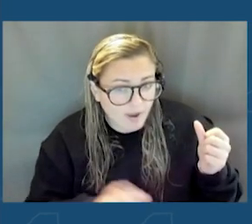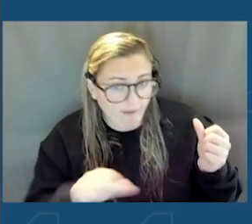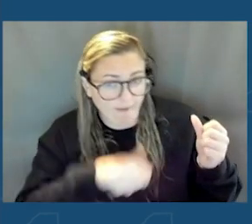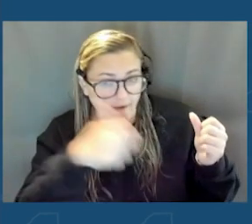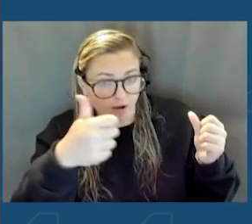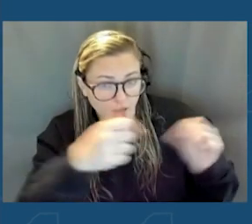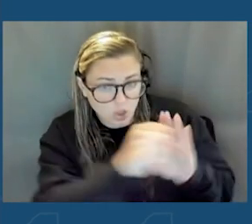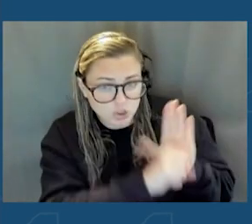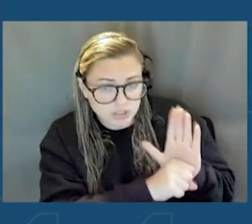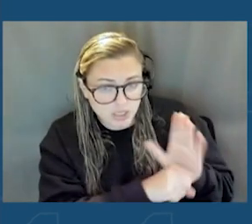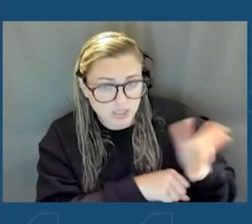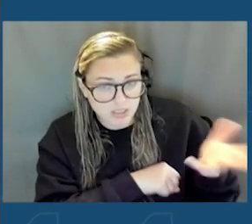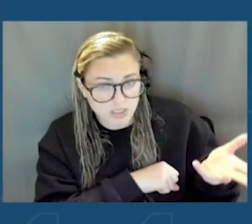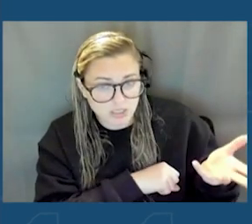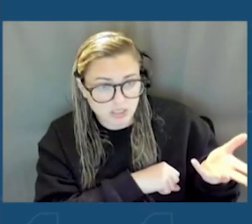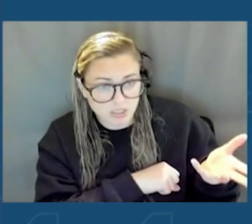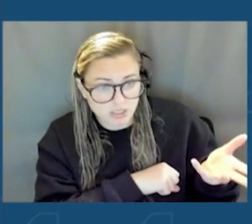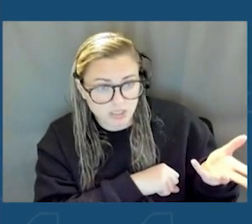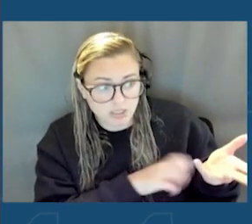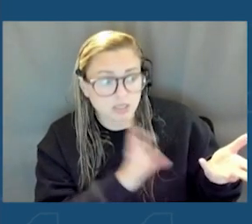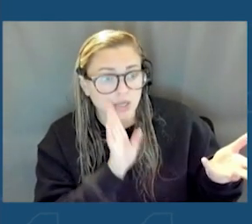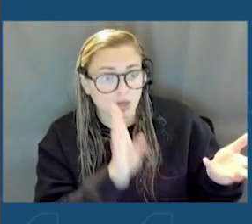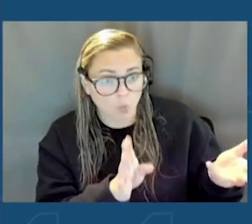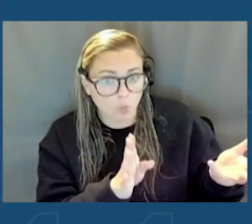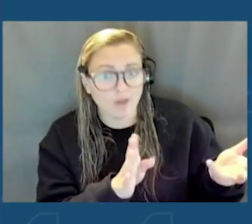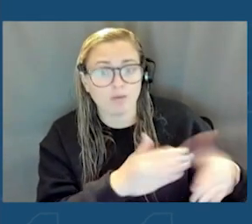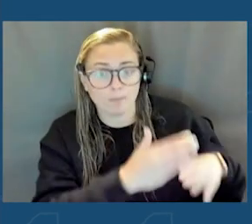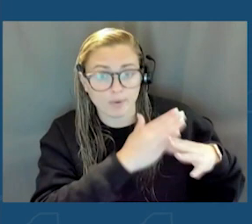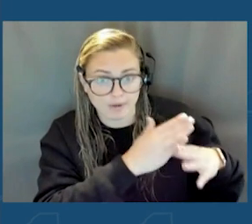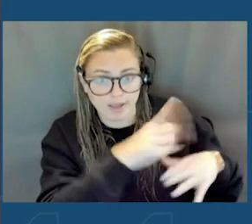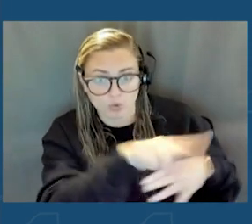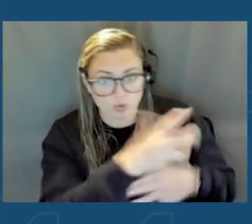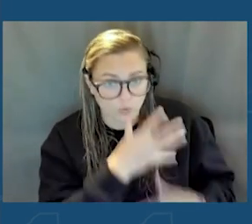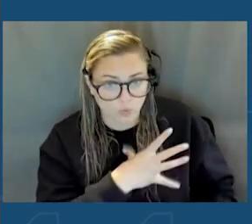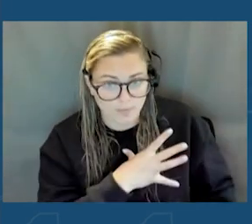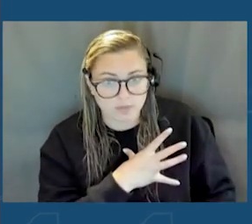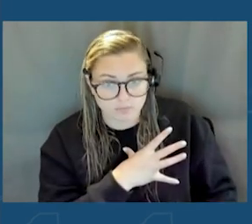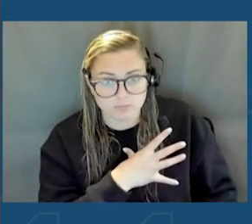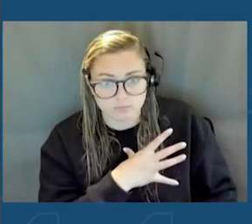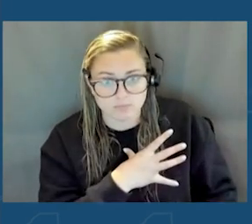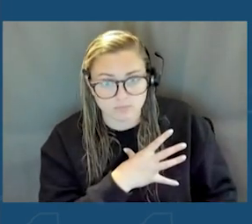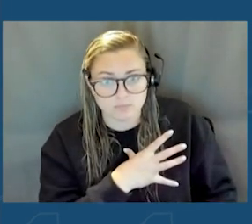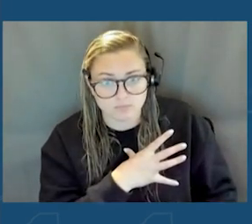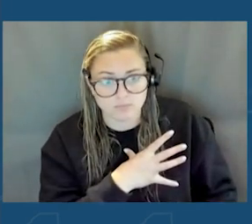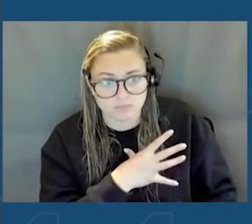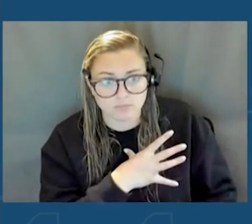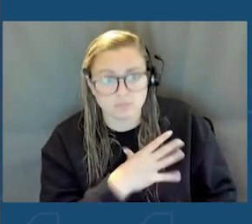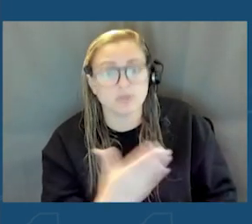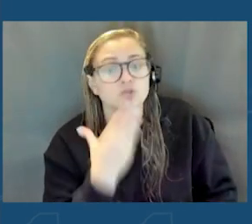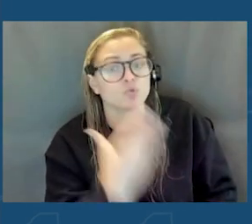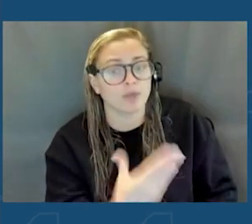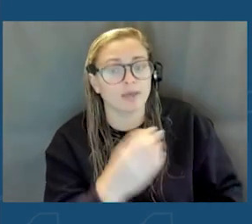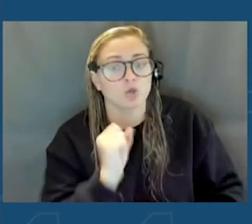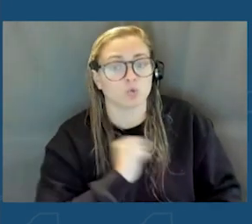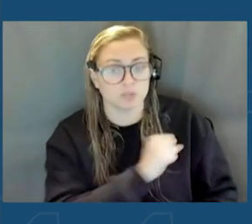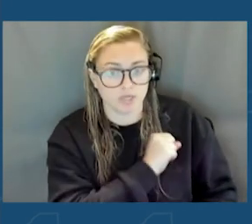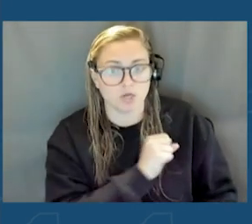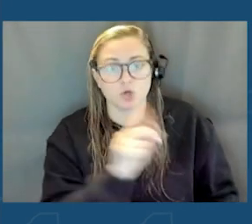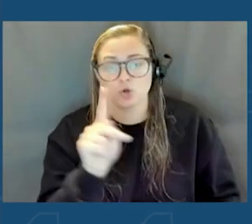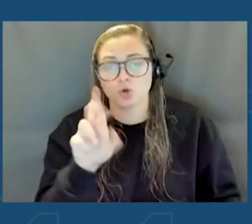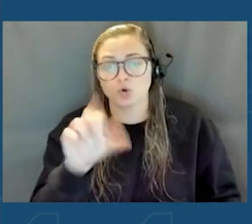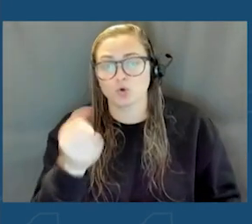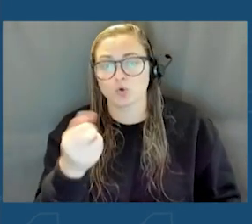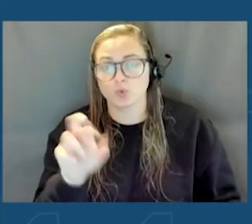state, we're going to take steps to protect them from extradition. Thank you, Senator Kruger, and thank you, Assembly